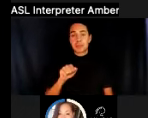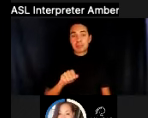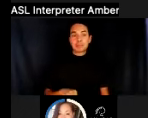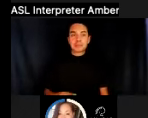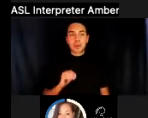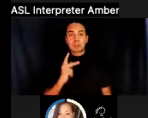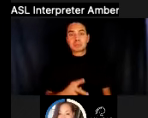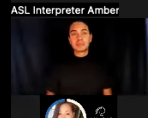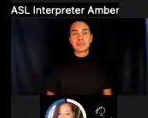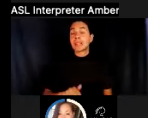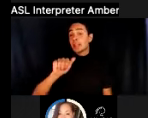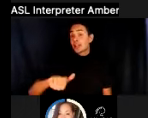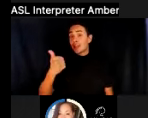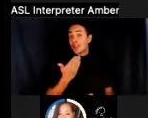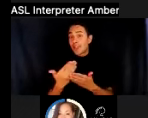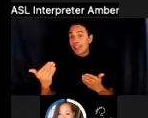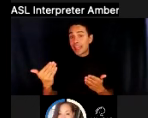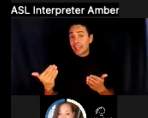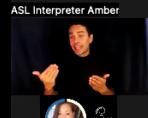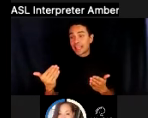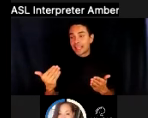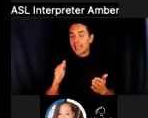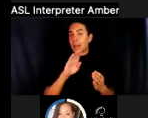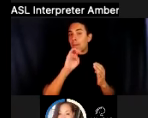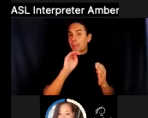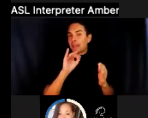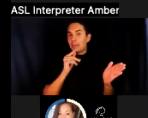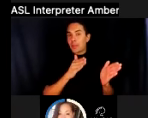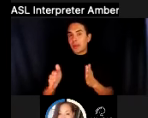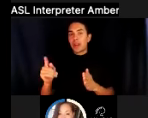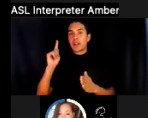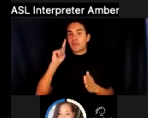Okay, so the other thing is being prepared for a subpoena.